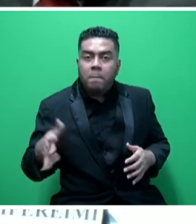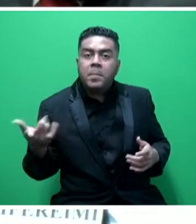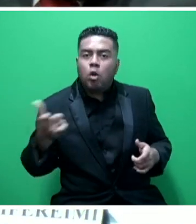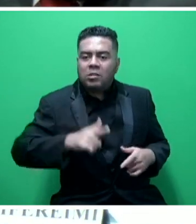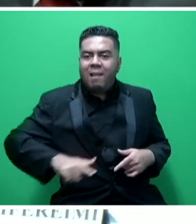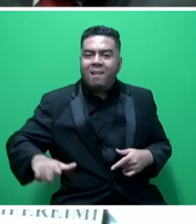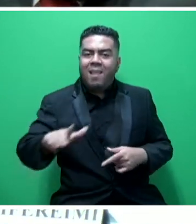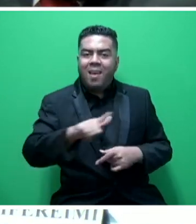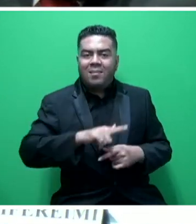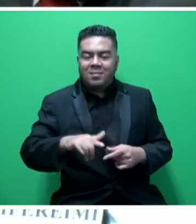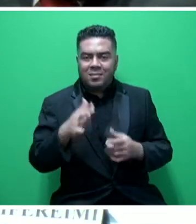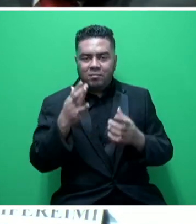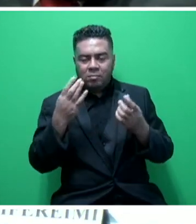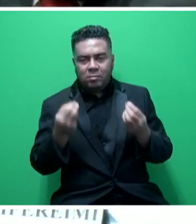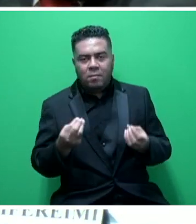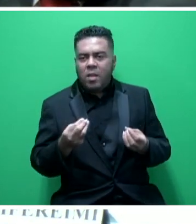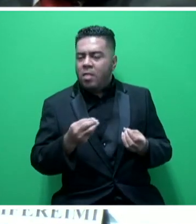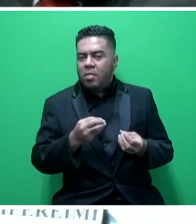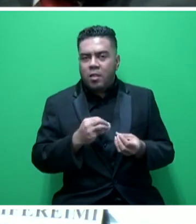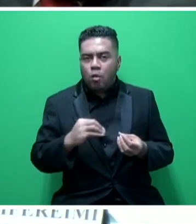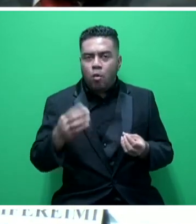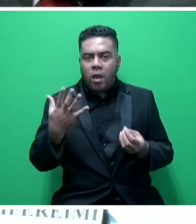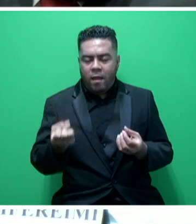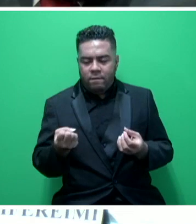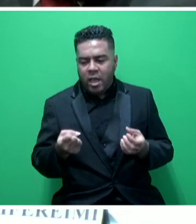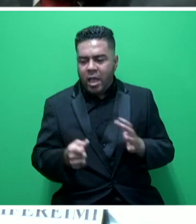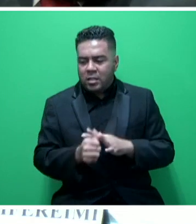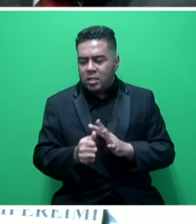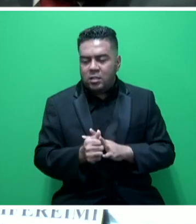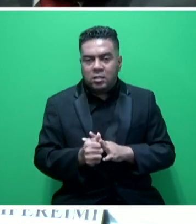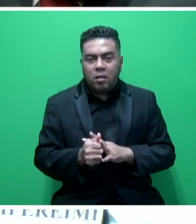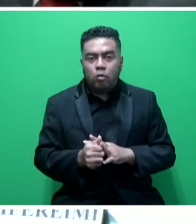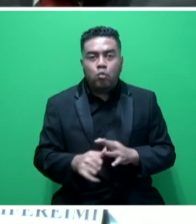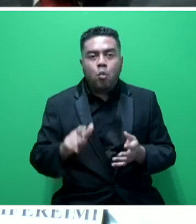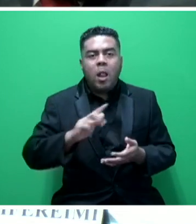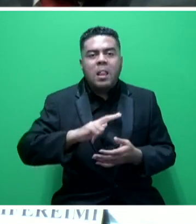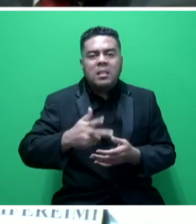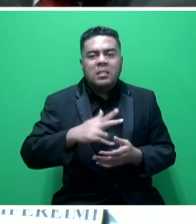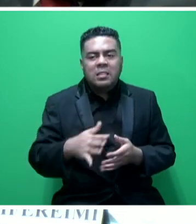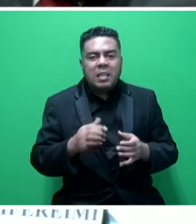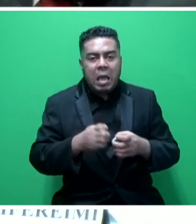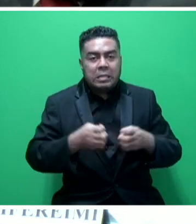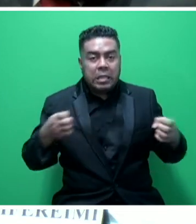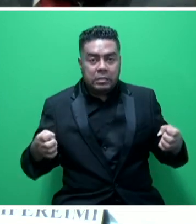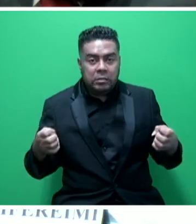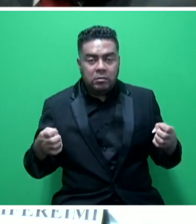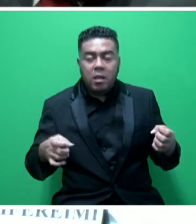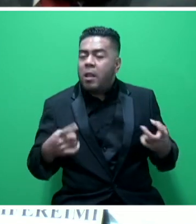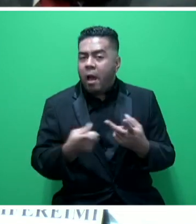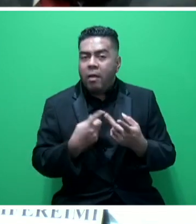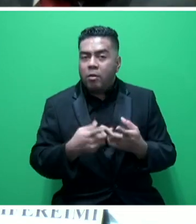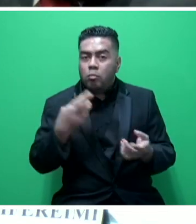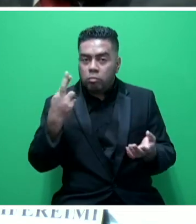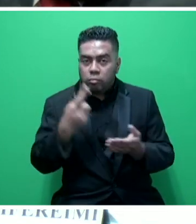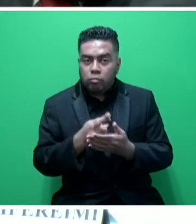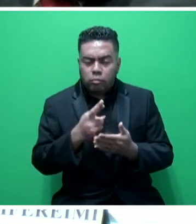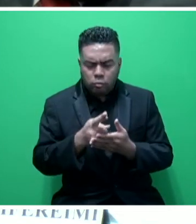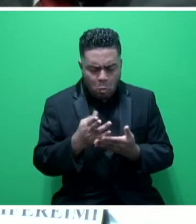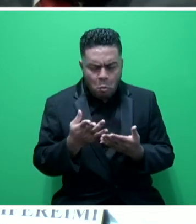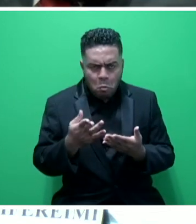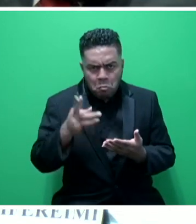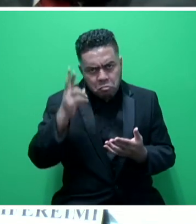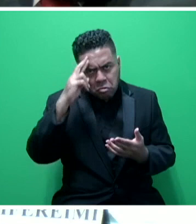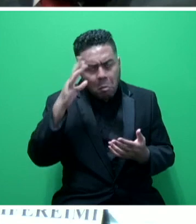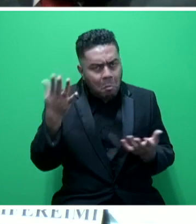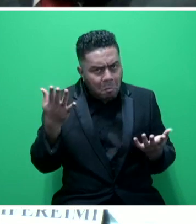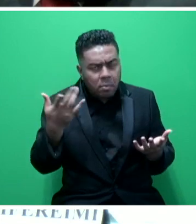was politicized so heavily and they were denied lease extensions. And other obvious reasons, Mr. Speaker, sir. But in terms of